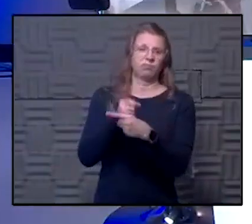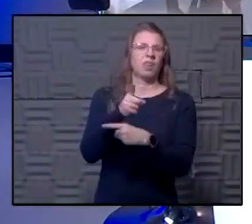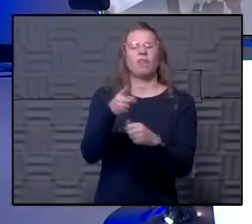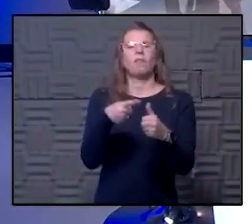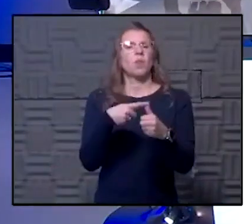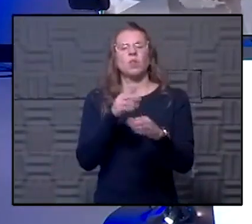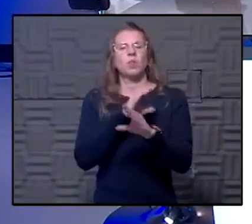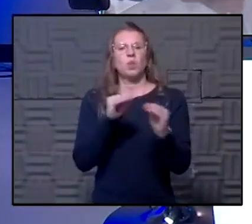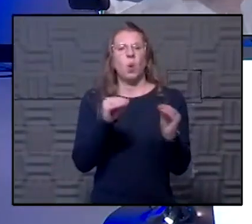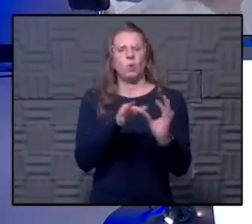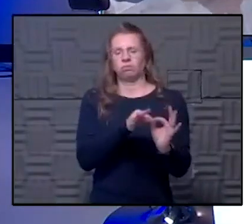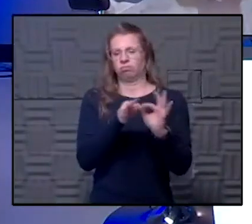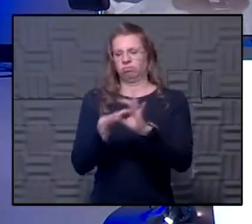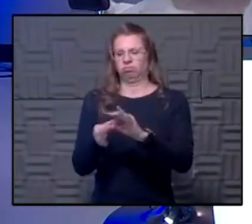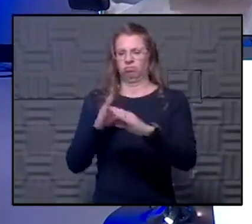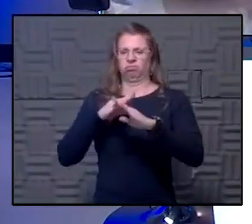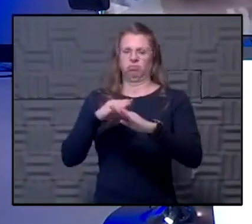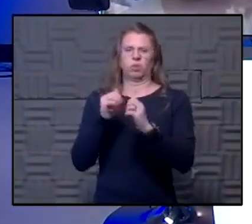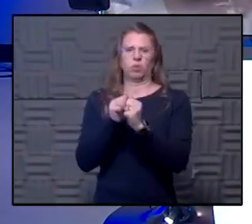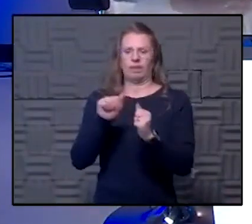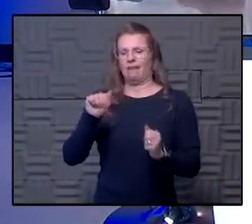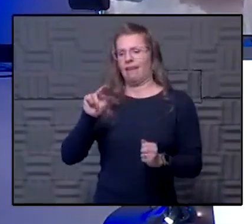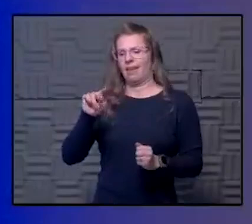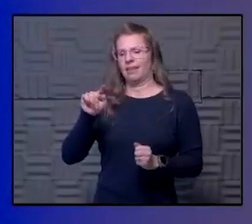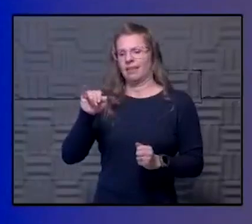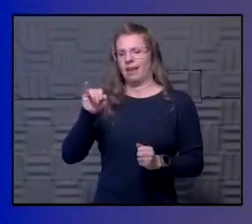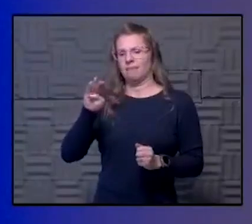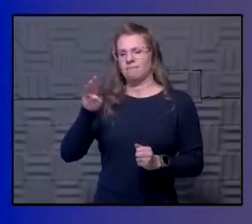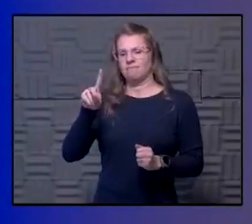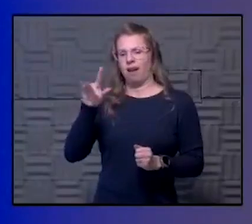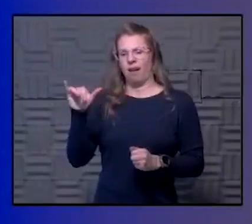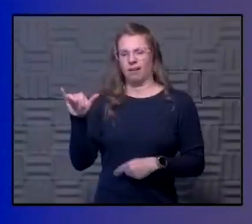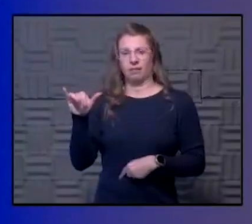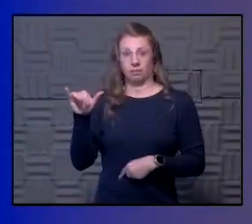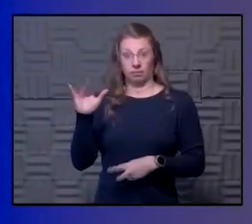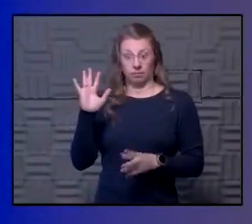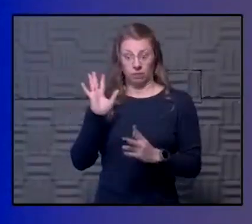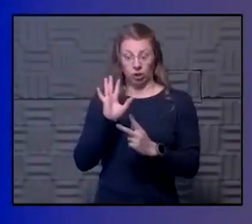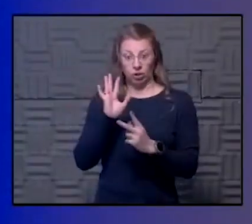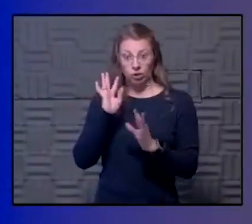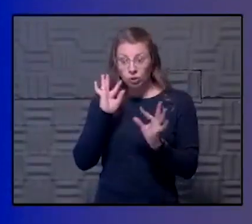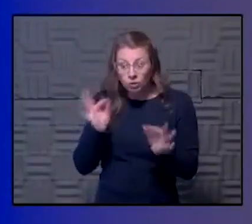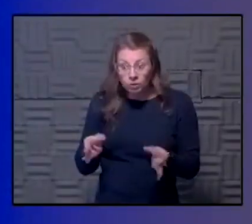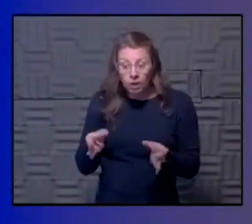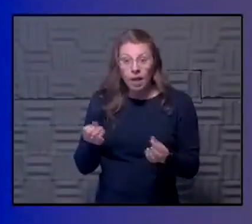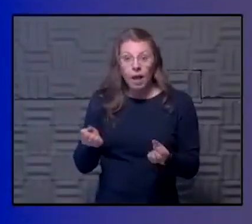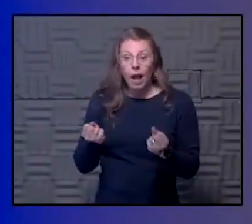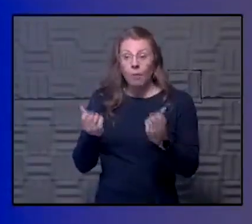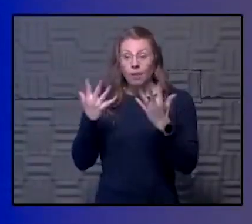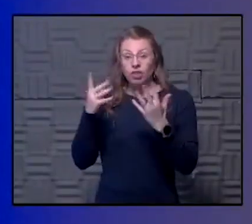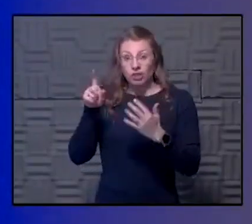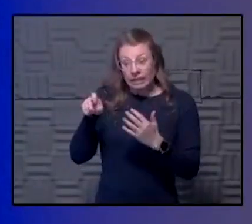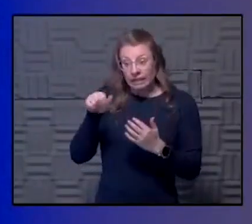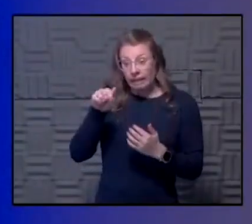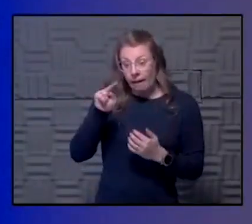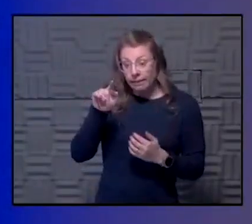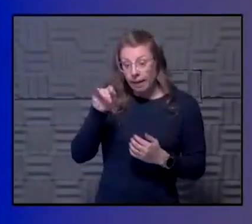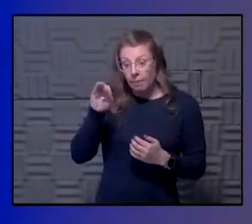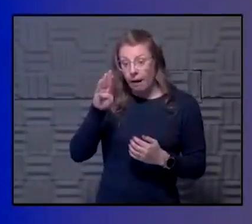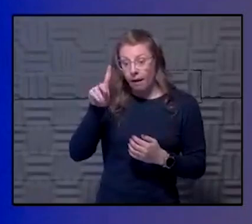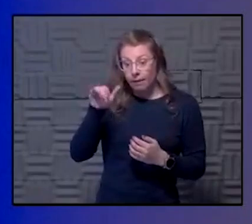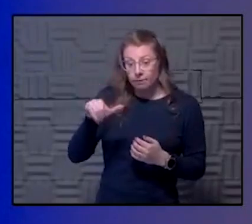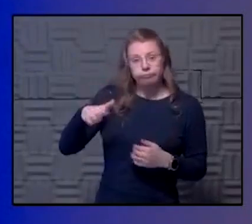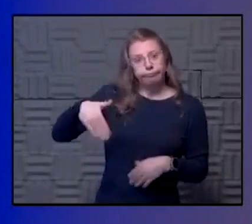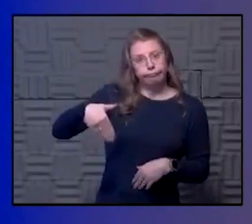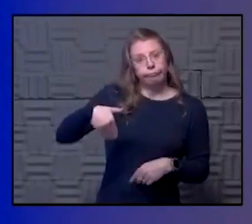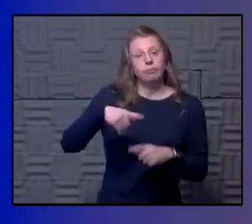all, there's no correlative protection with a level of antibody. We haven't determined what that level of antibody is. Second of all, since